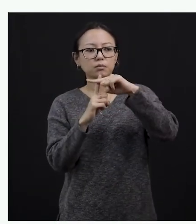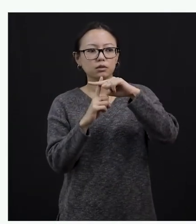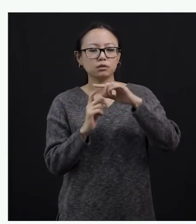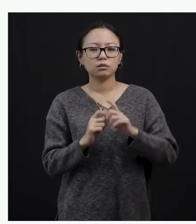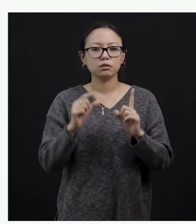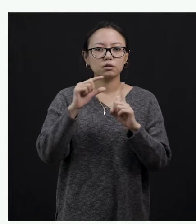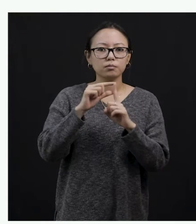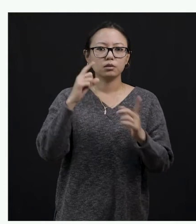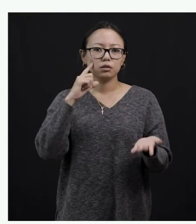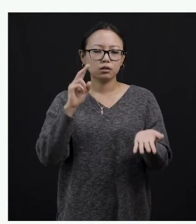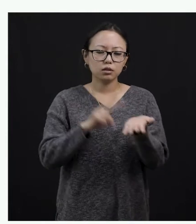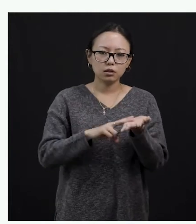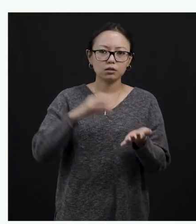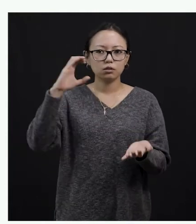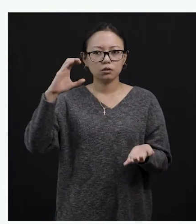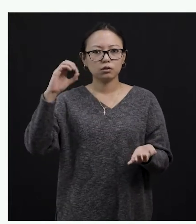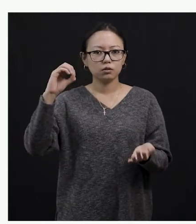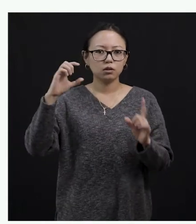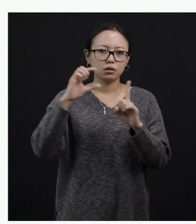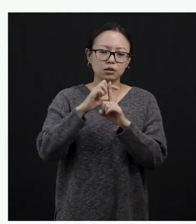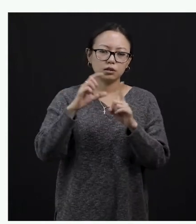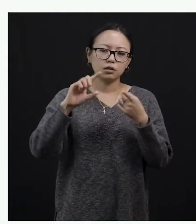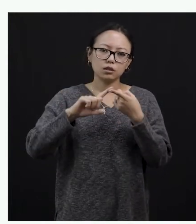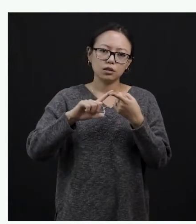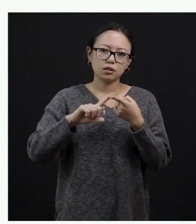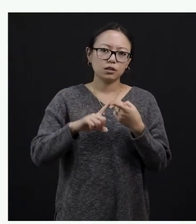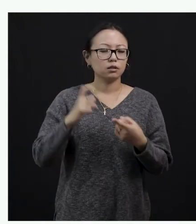that. So outside the letter, outside the